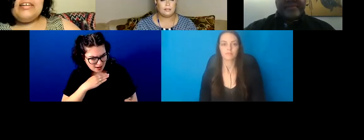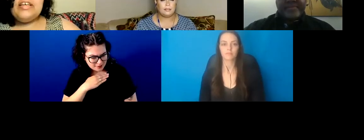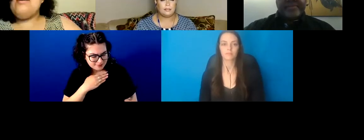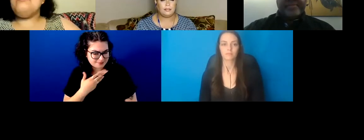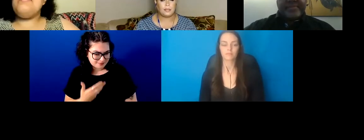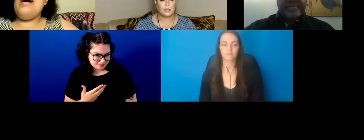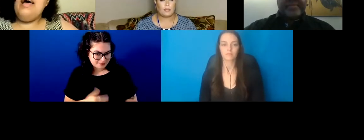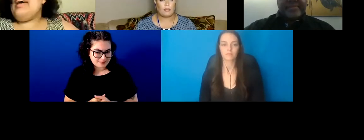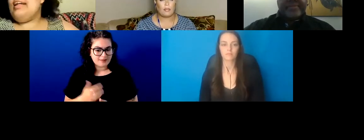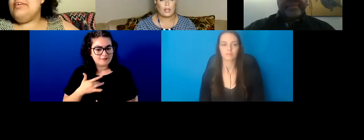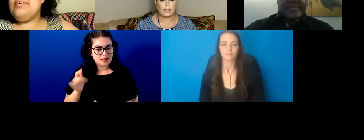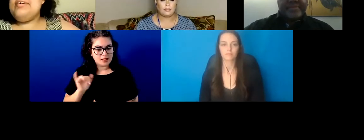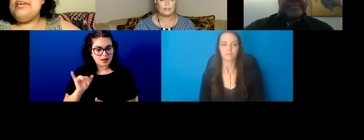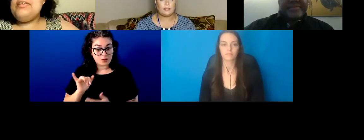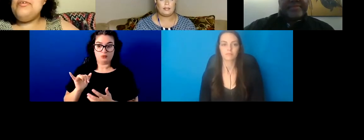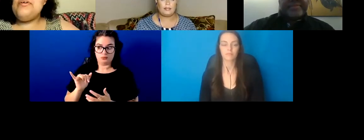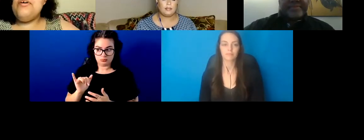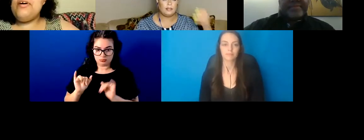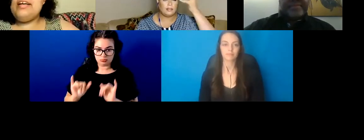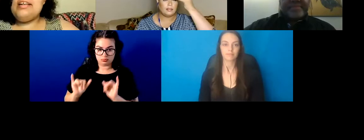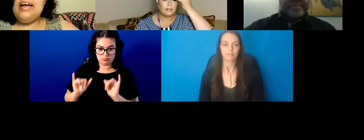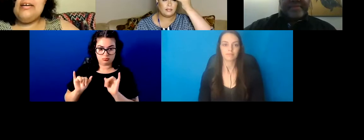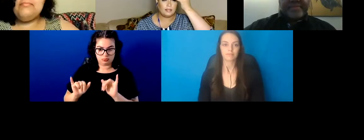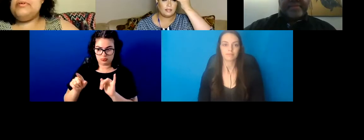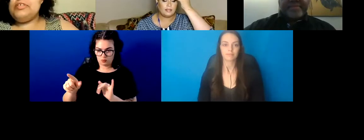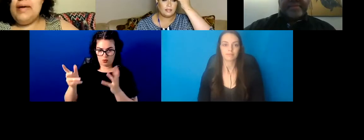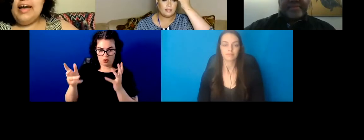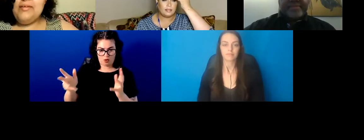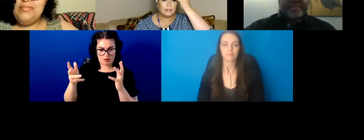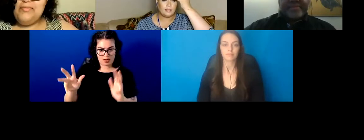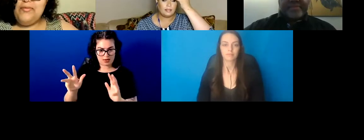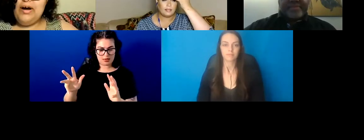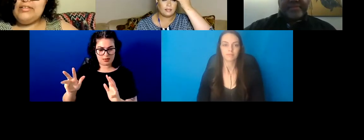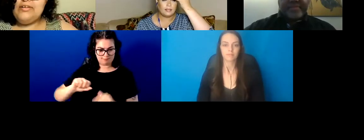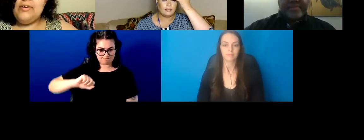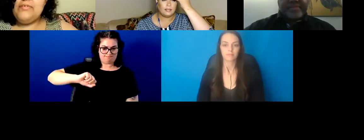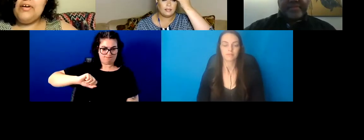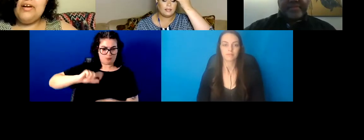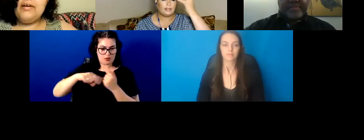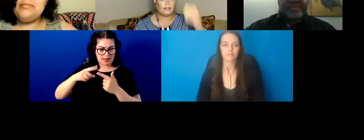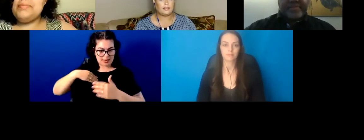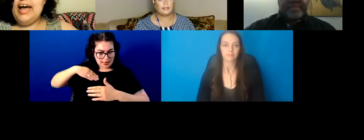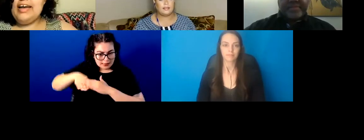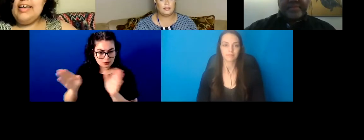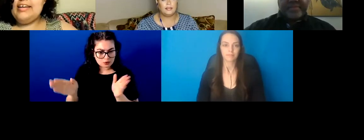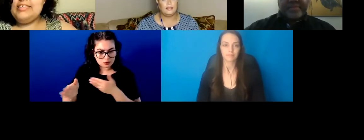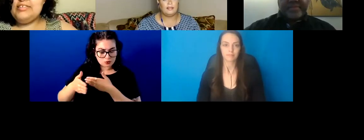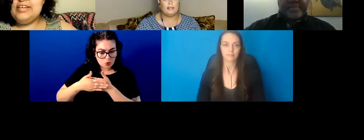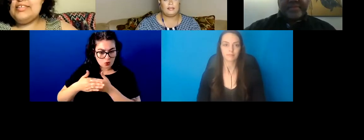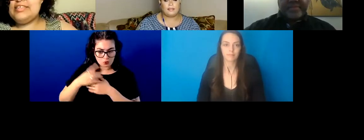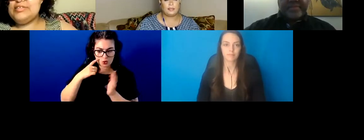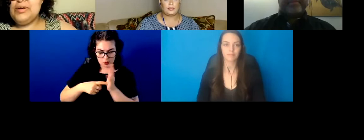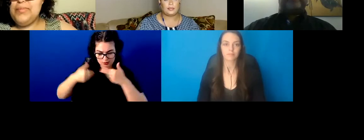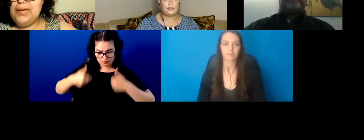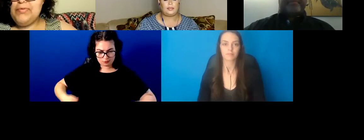And it's just like, oh, hi, hello. You were already like pushed back at me when I walked in the door and you figured out I was Black and